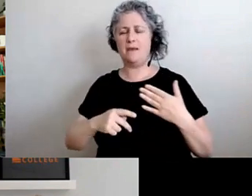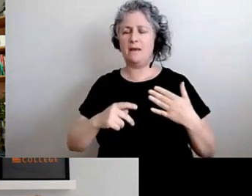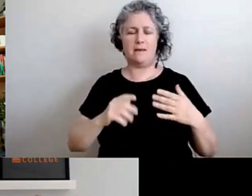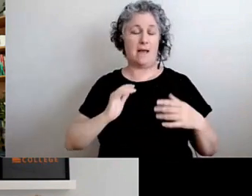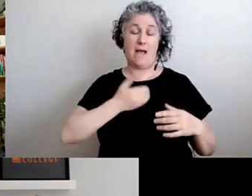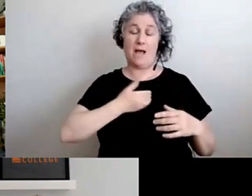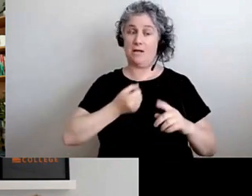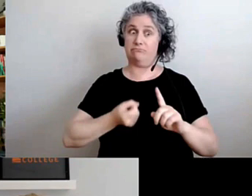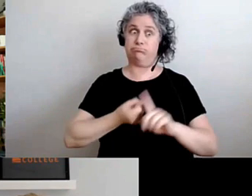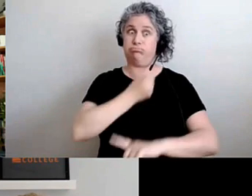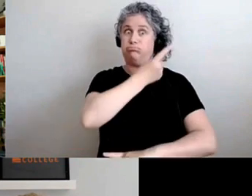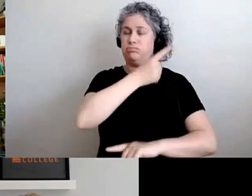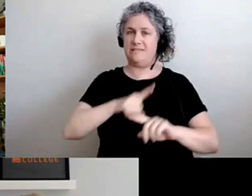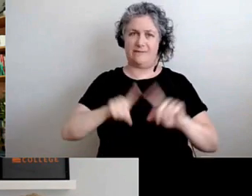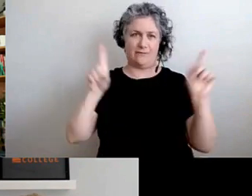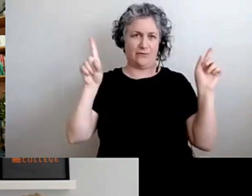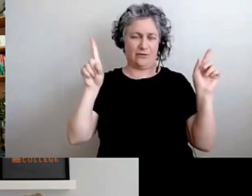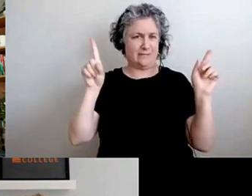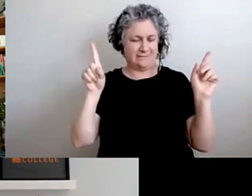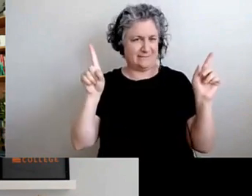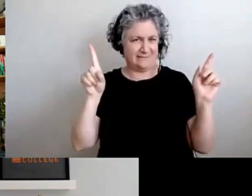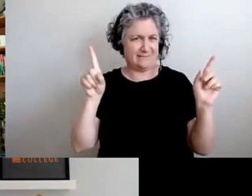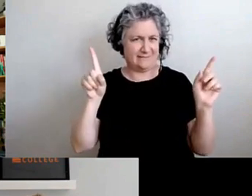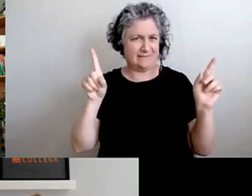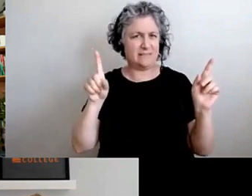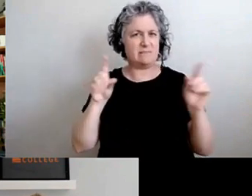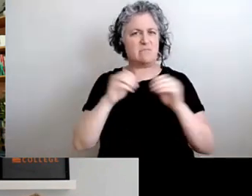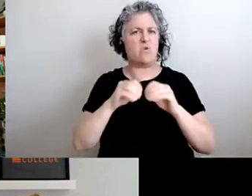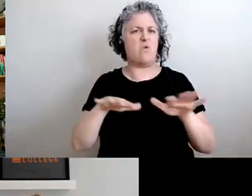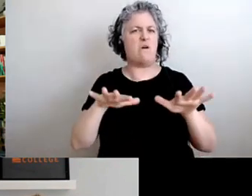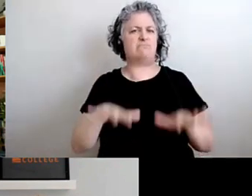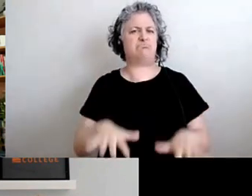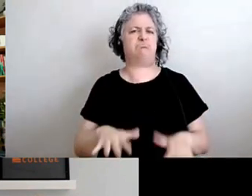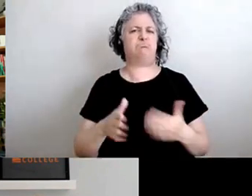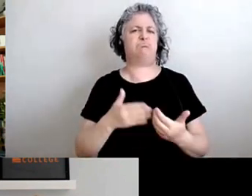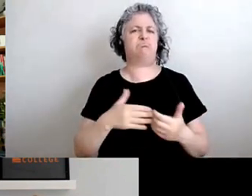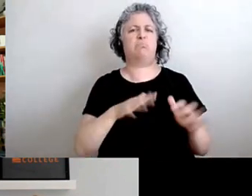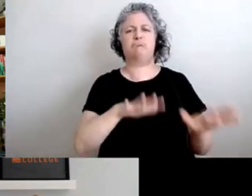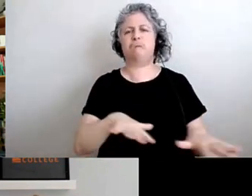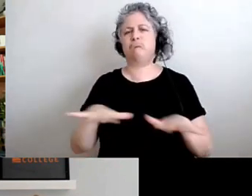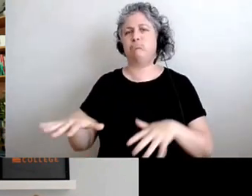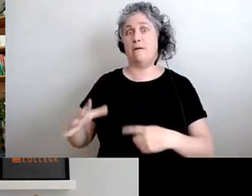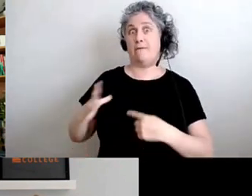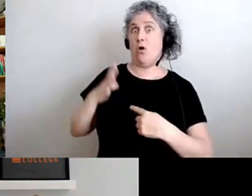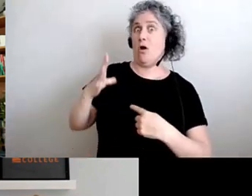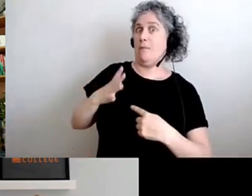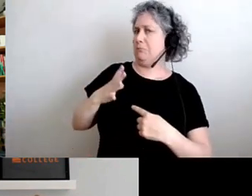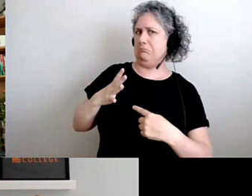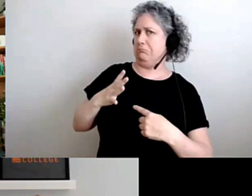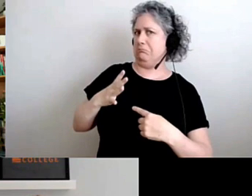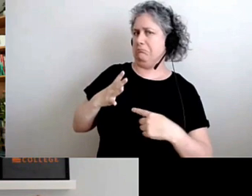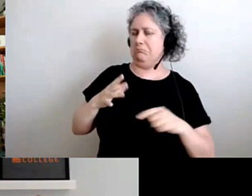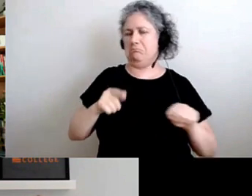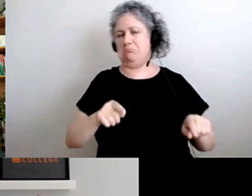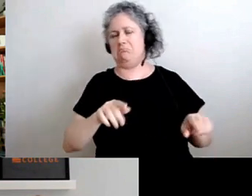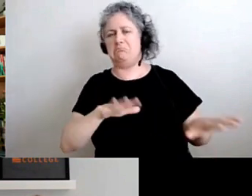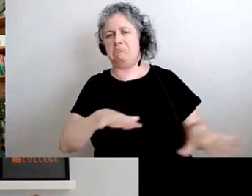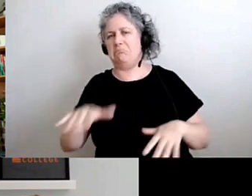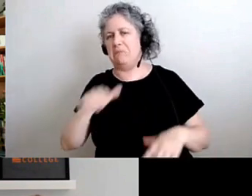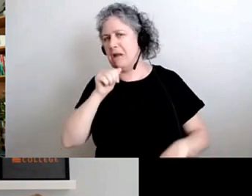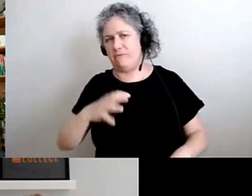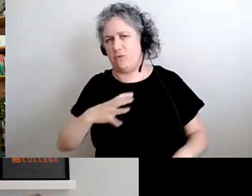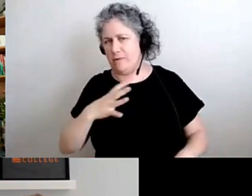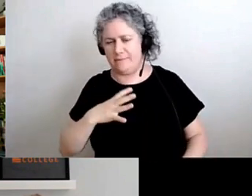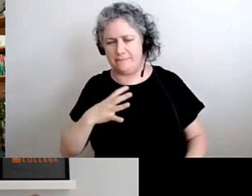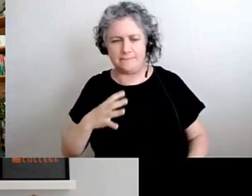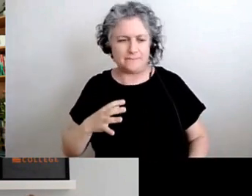and I would say more informal than formal. So just kind of keep that in mind, is that we don't